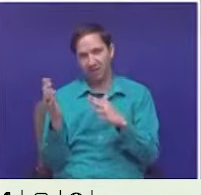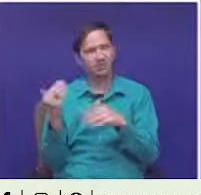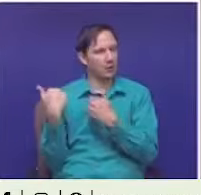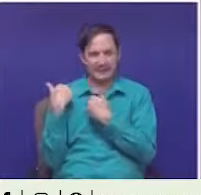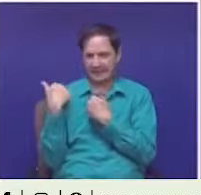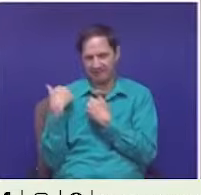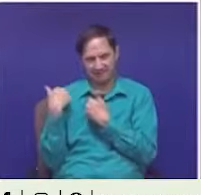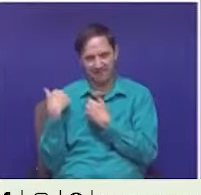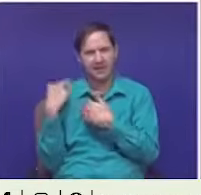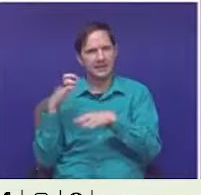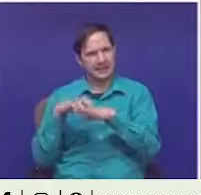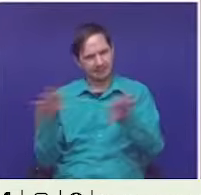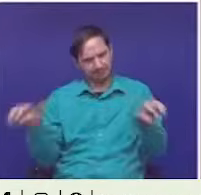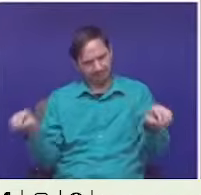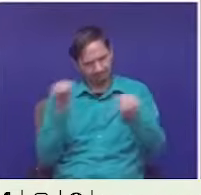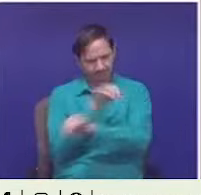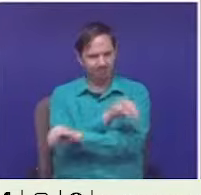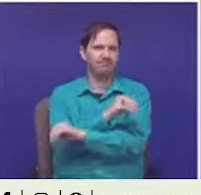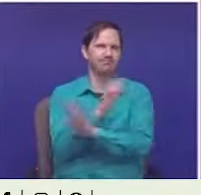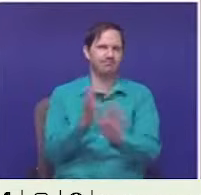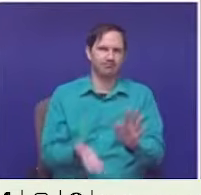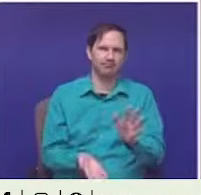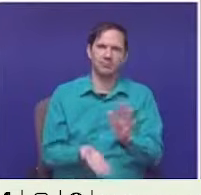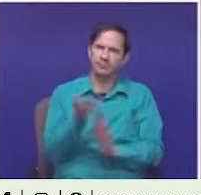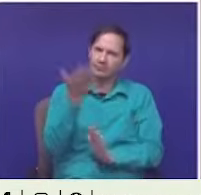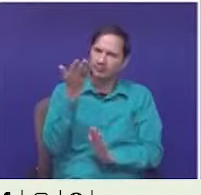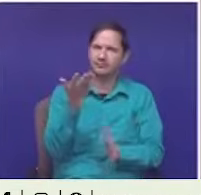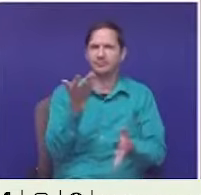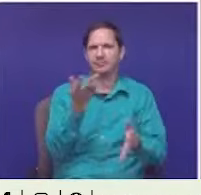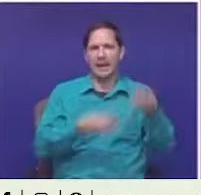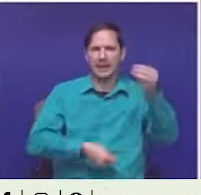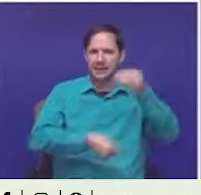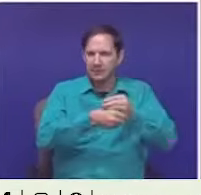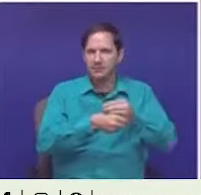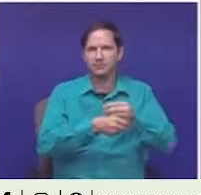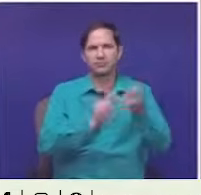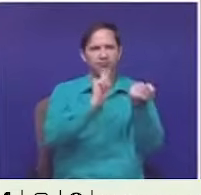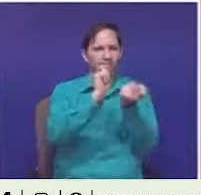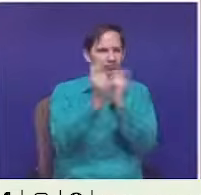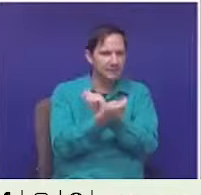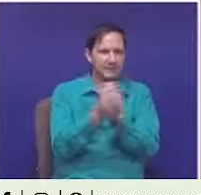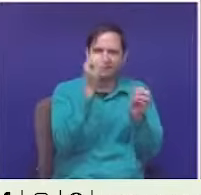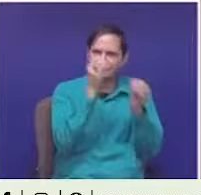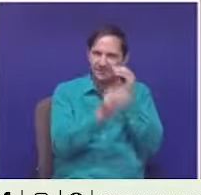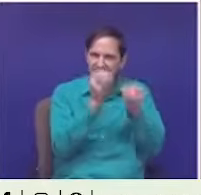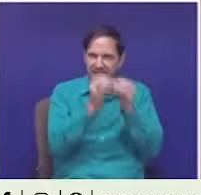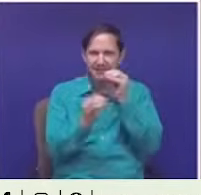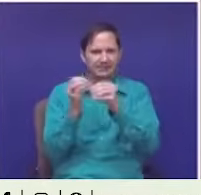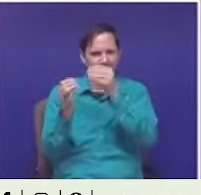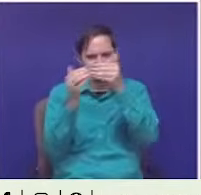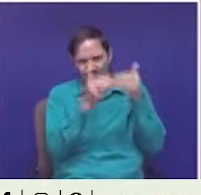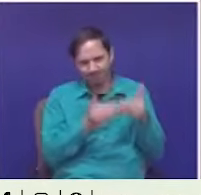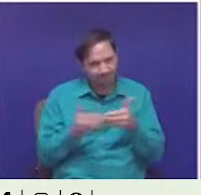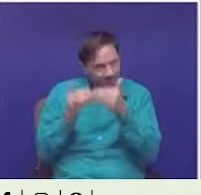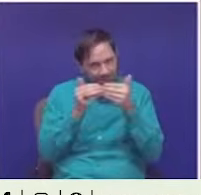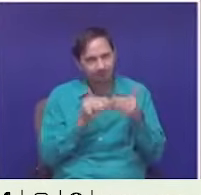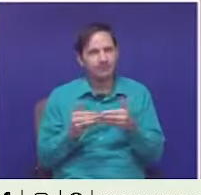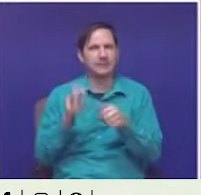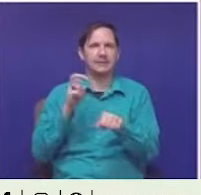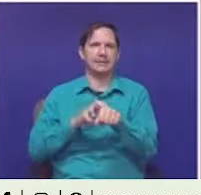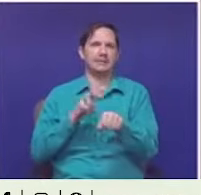schools, replacement schools, for upgrades, for additions, for rehabilitation, refurbishment, and most